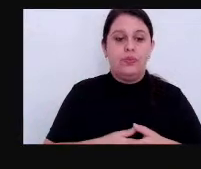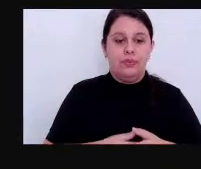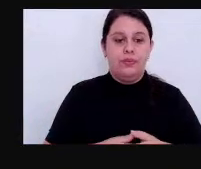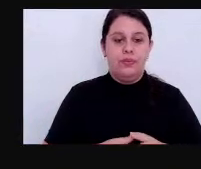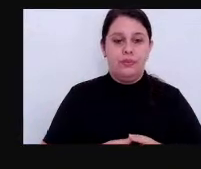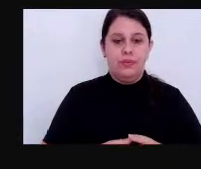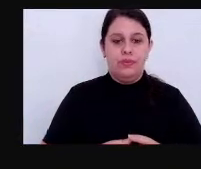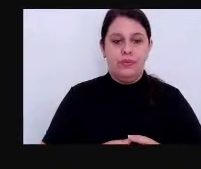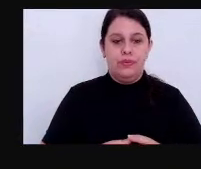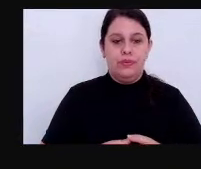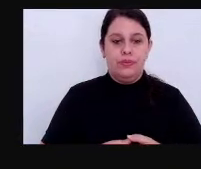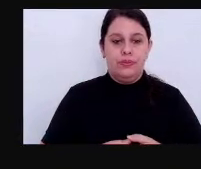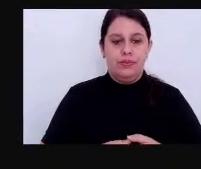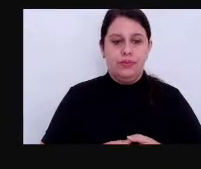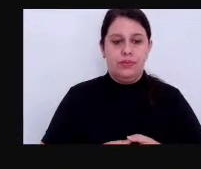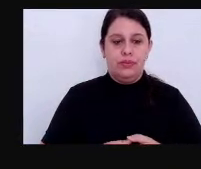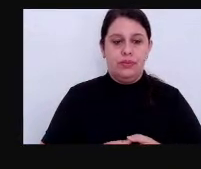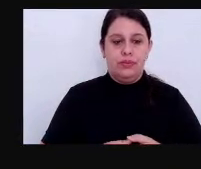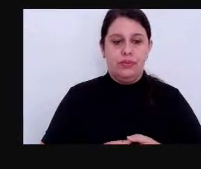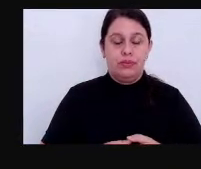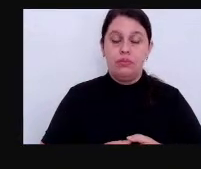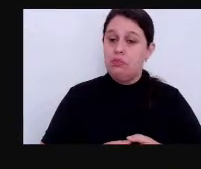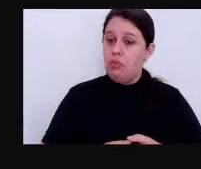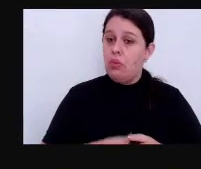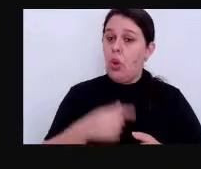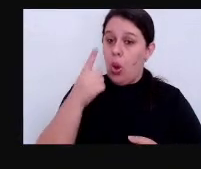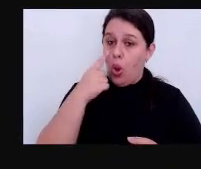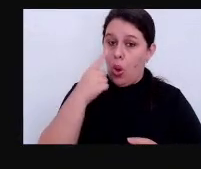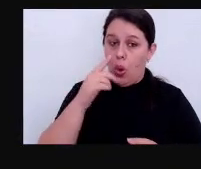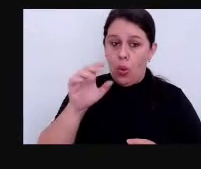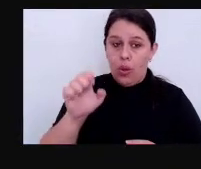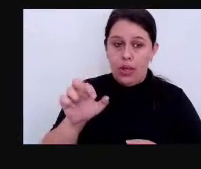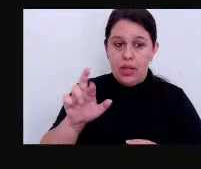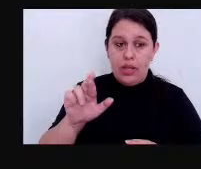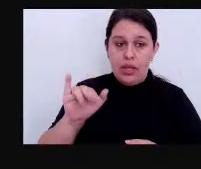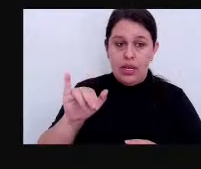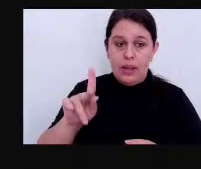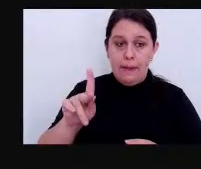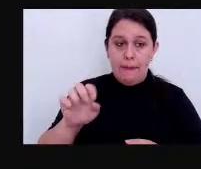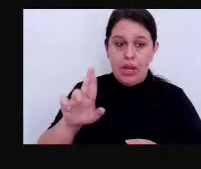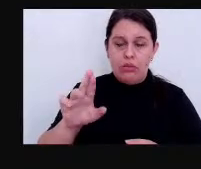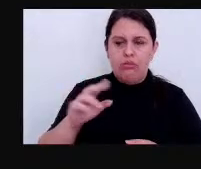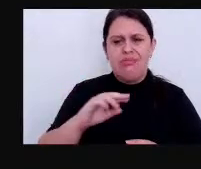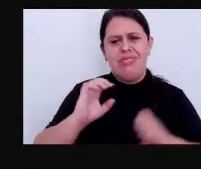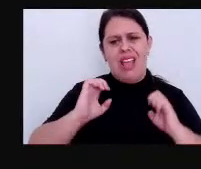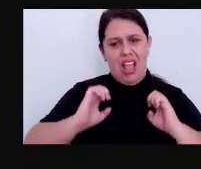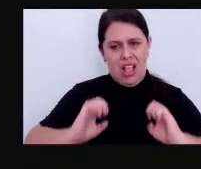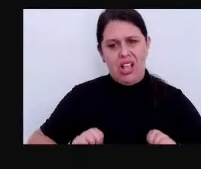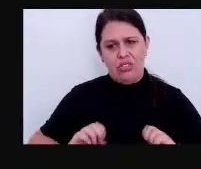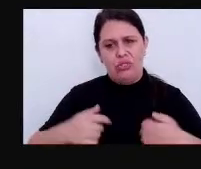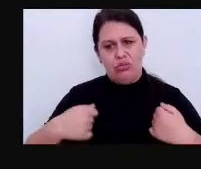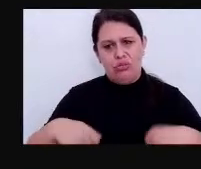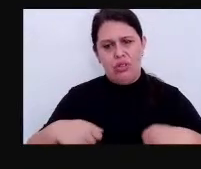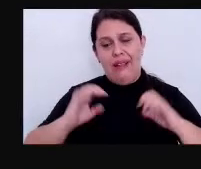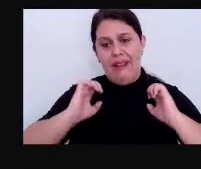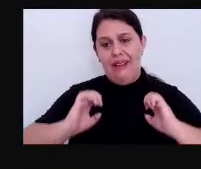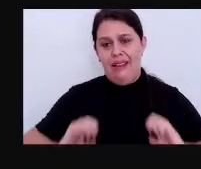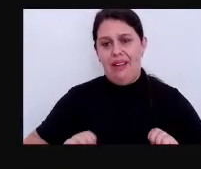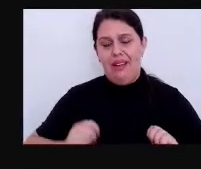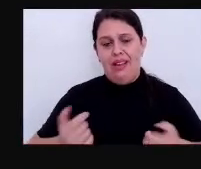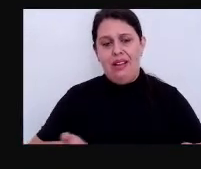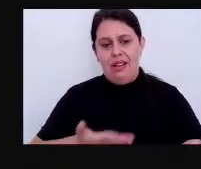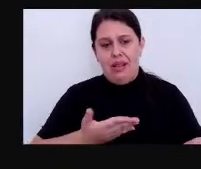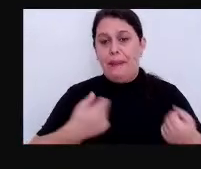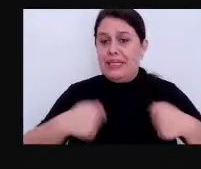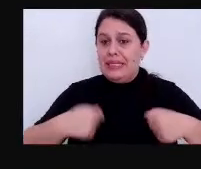I think it has to do with ethics. It's an ethical issue, and when we talked about training students how to use